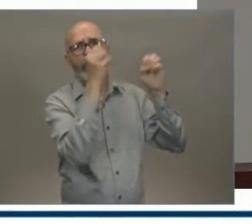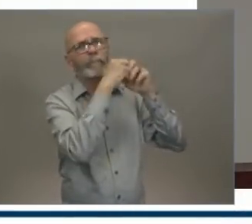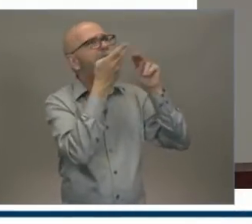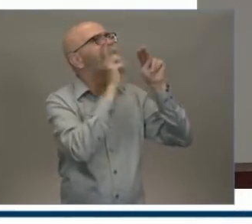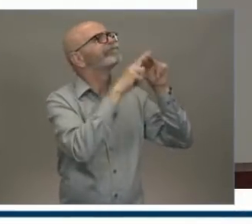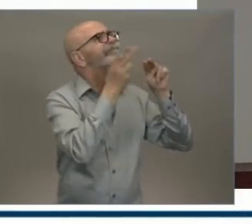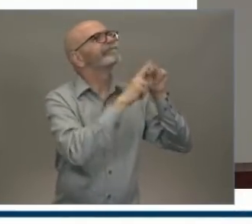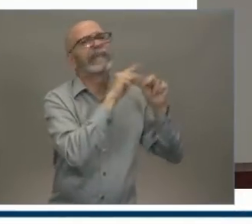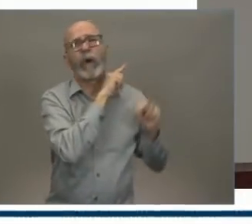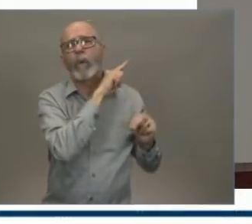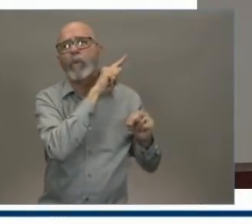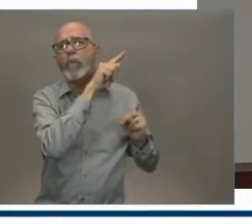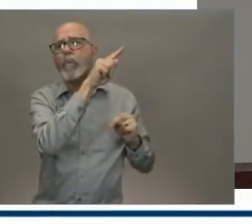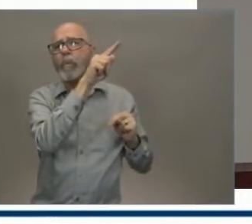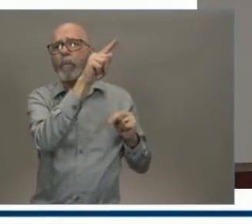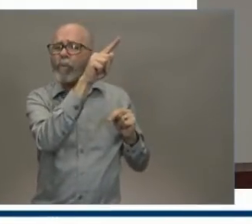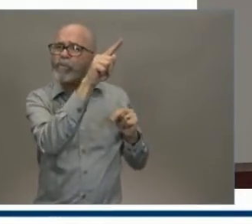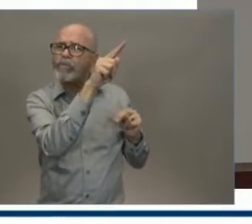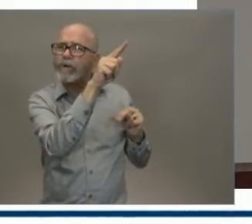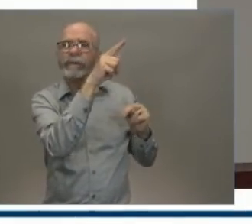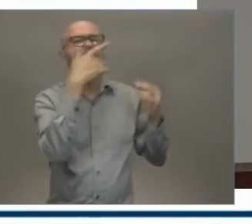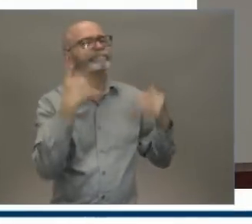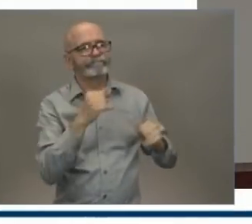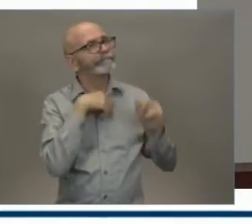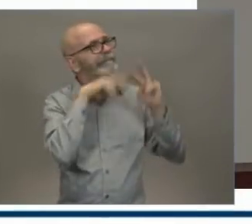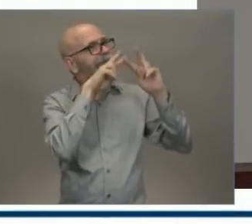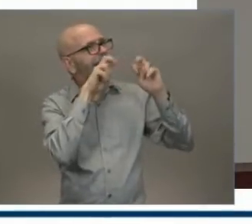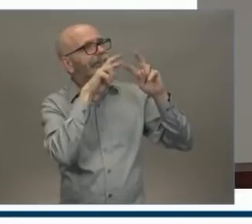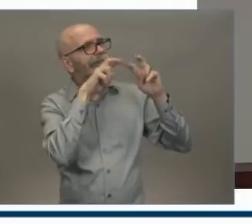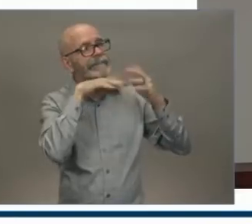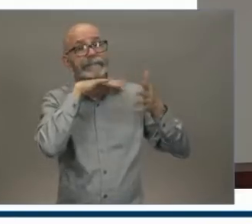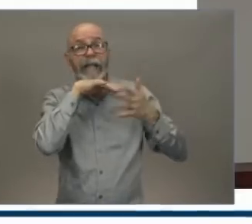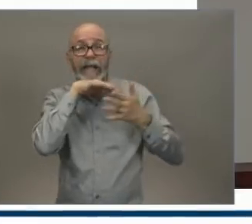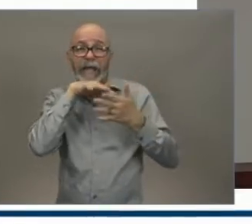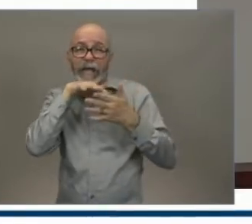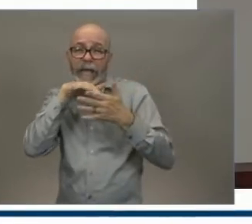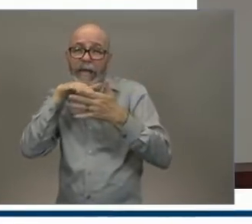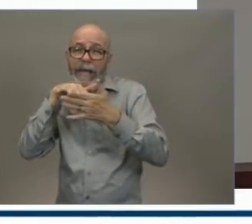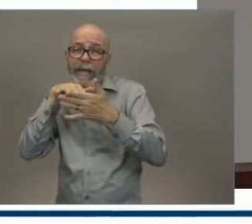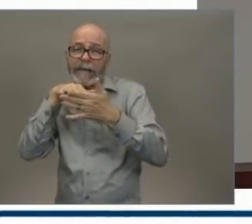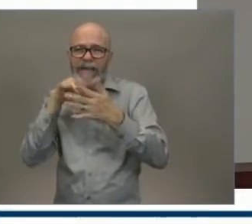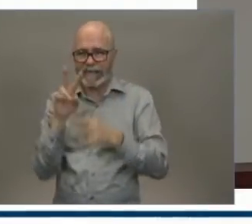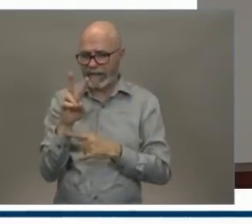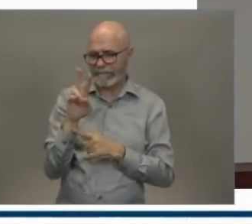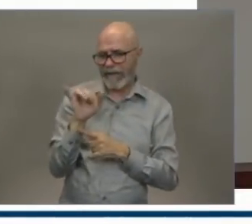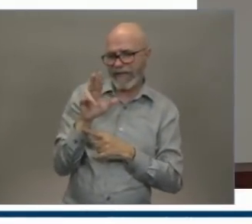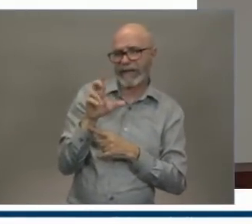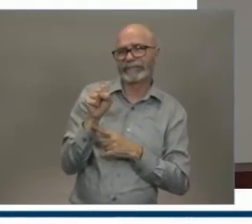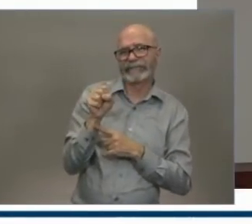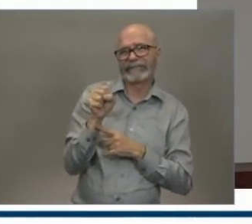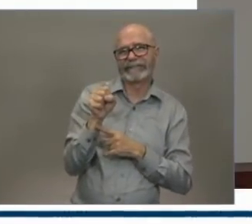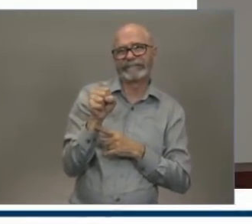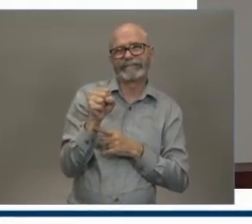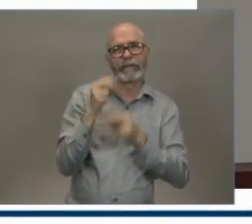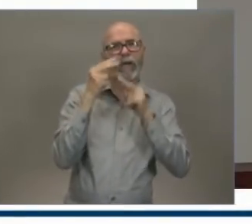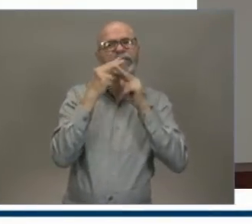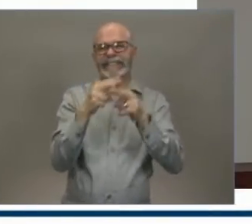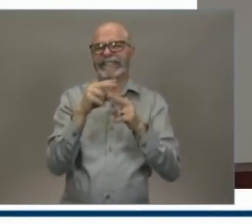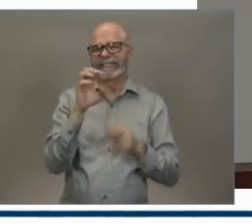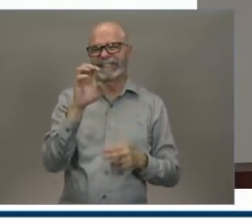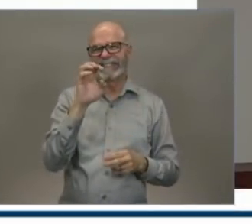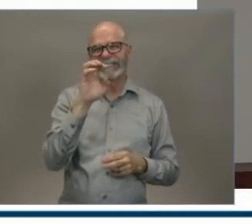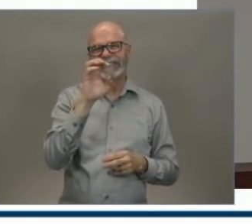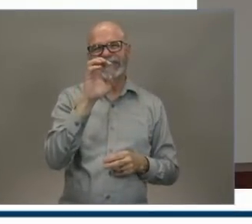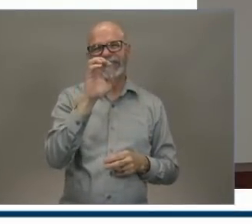what's called in vitro studies, or studies with the virus itself. Certainly, some of the epidemiologic patterns around the world are concerning.